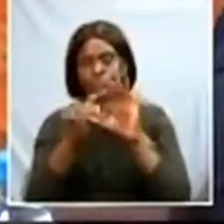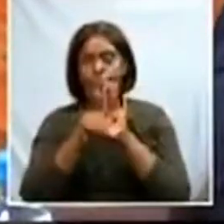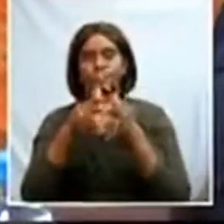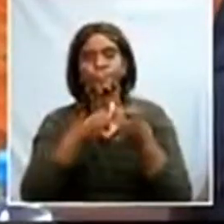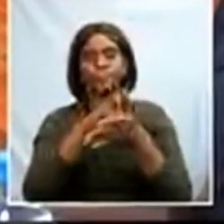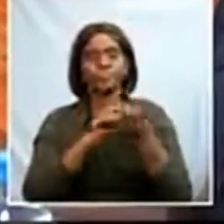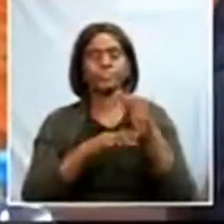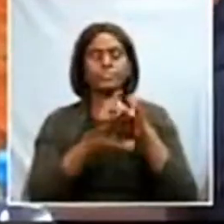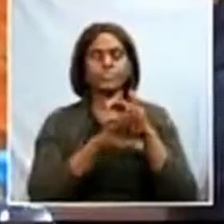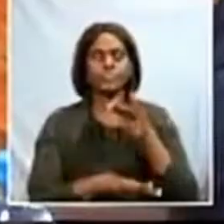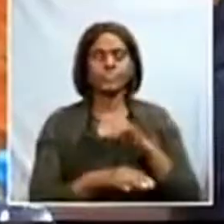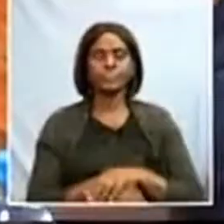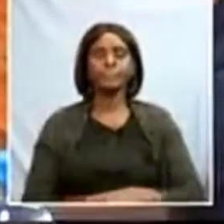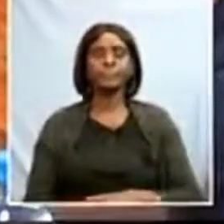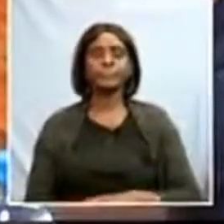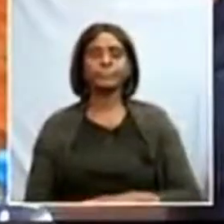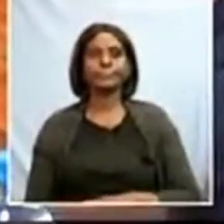below.